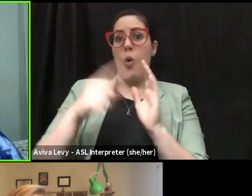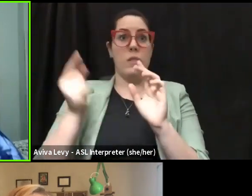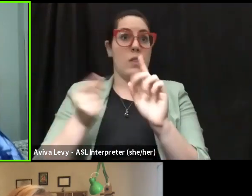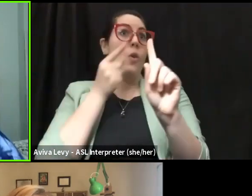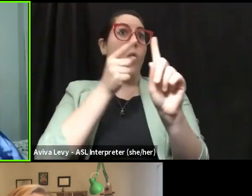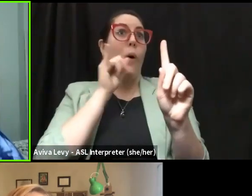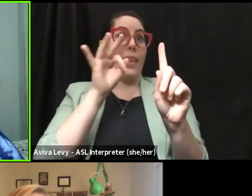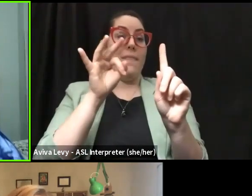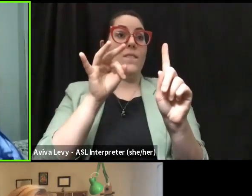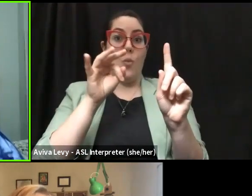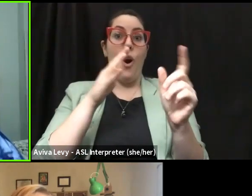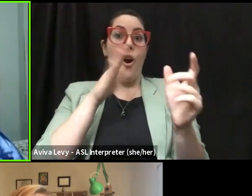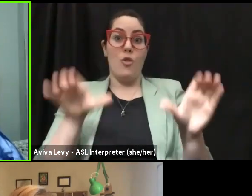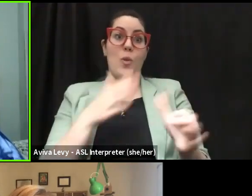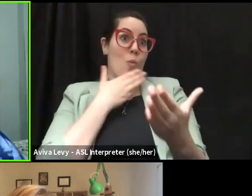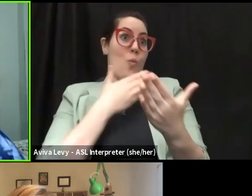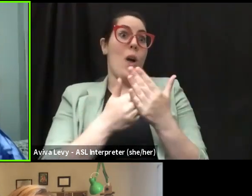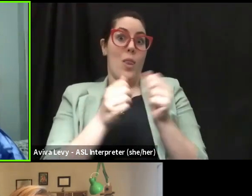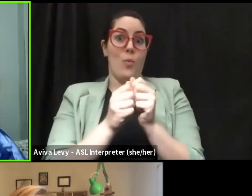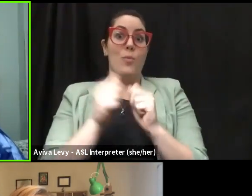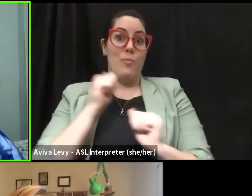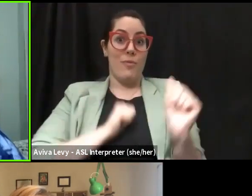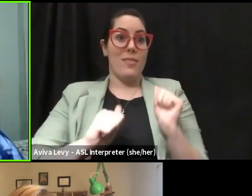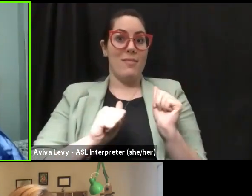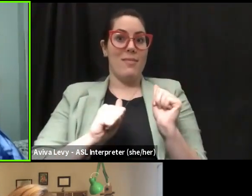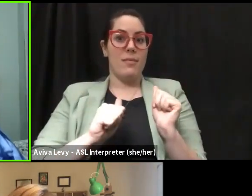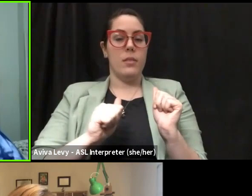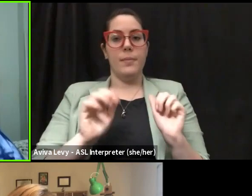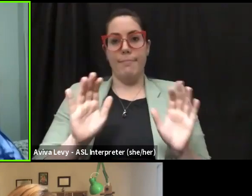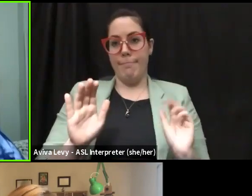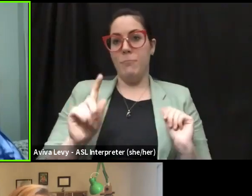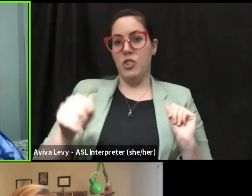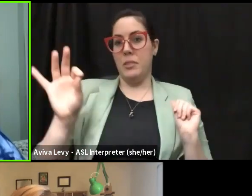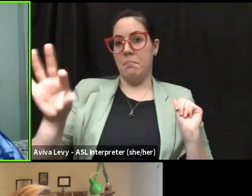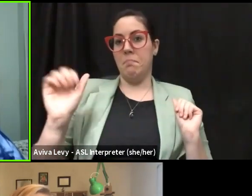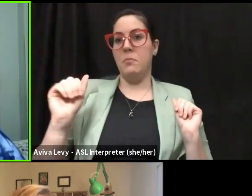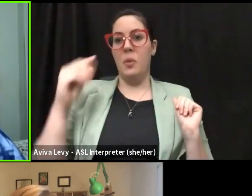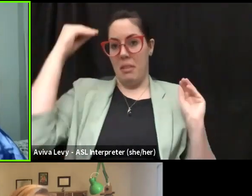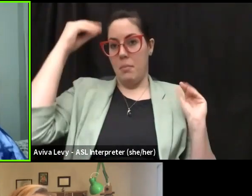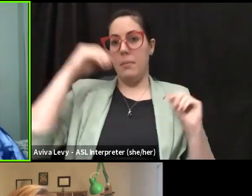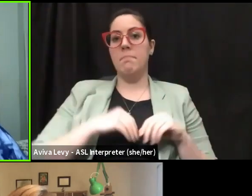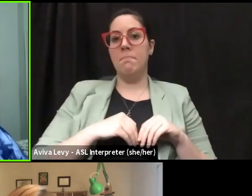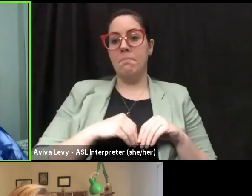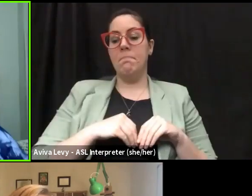the performing arts. So I'll just let that rest there for a moment.